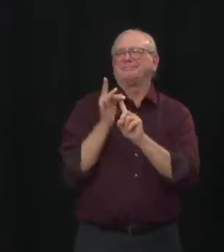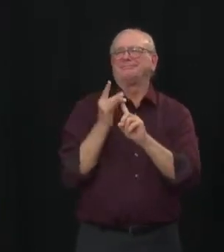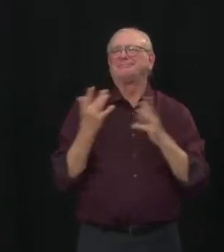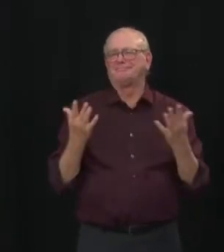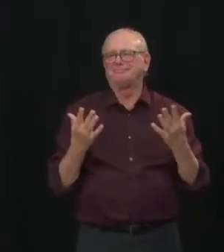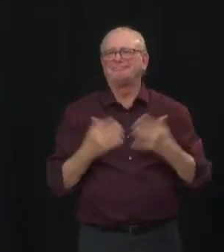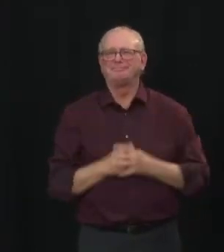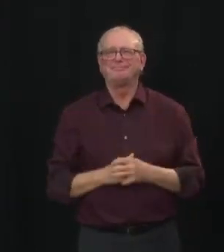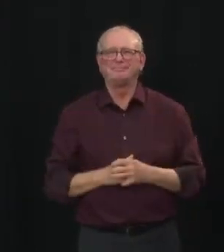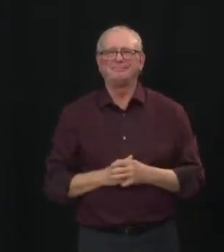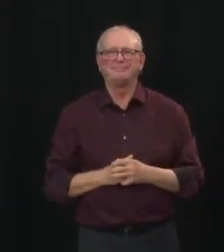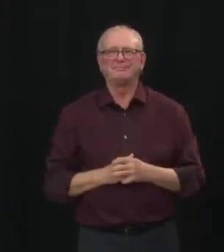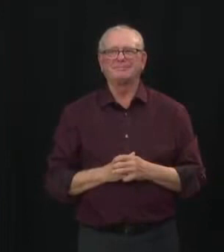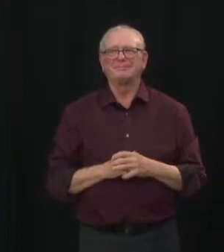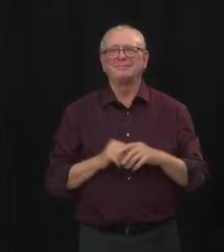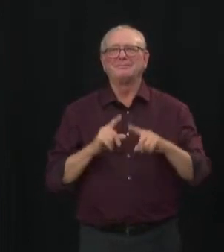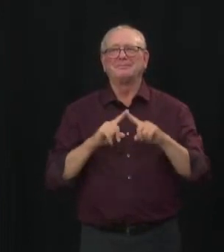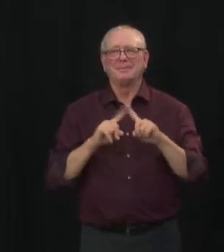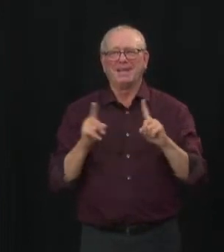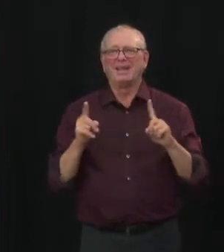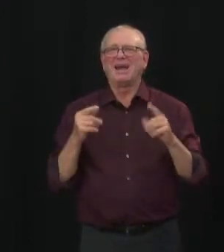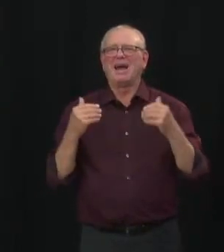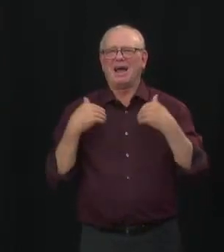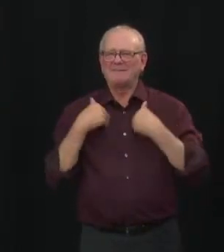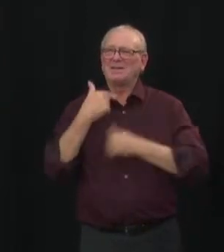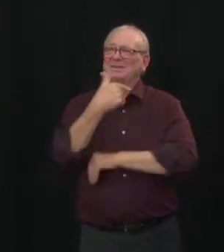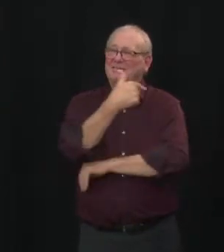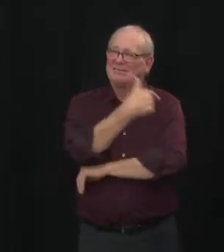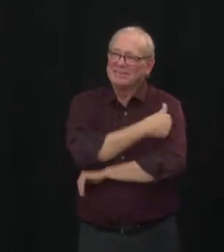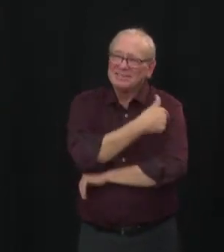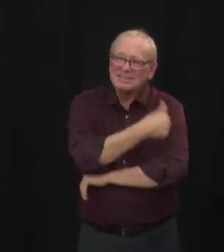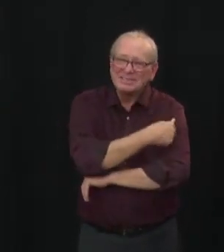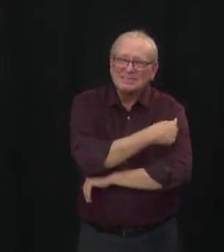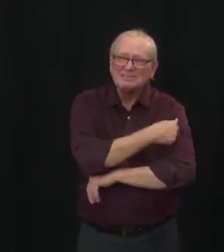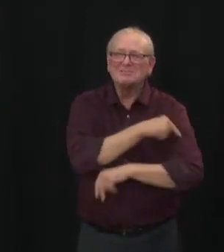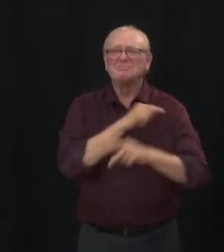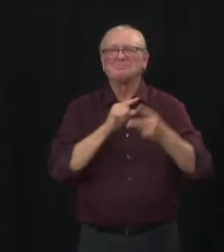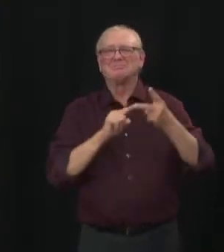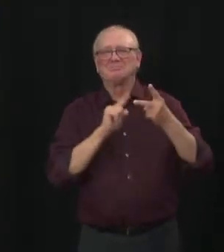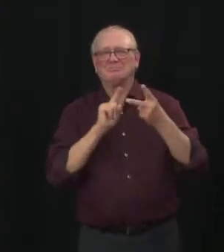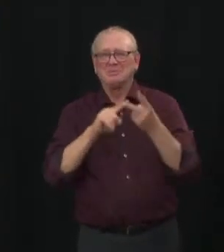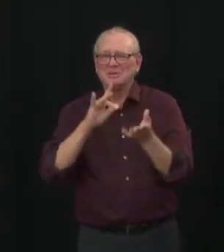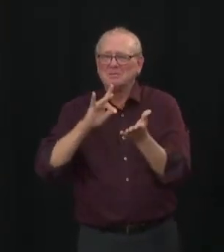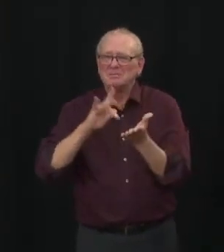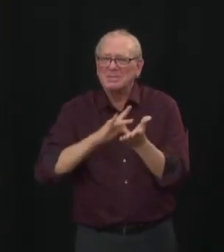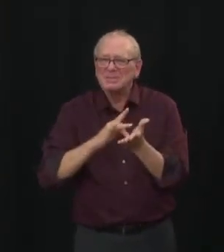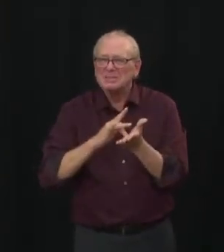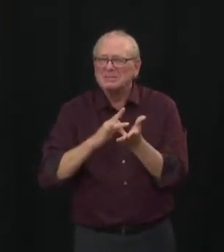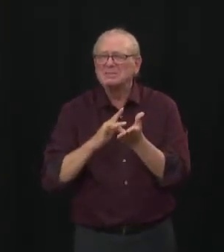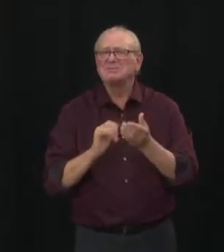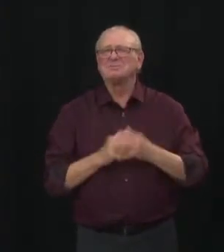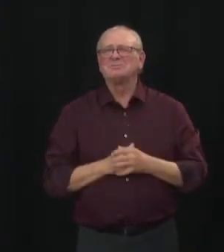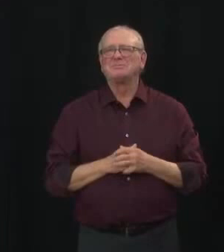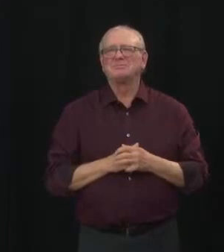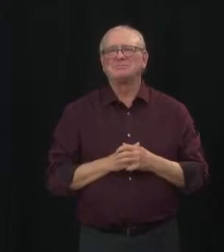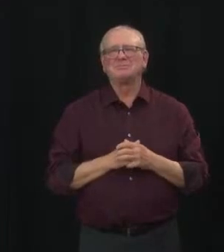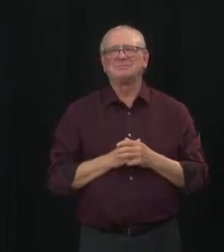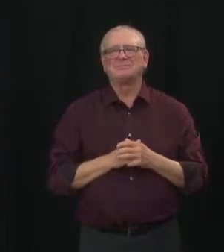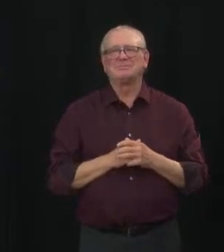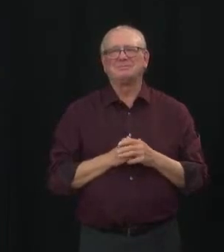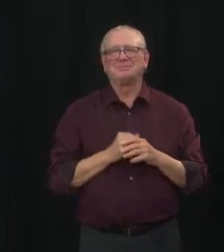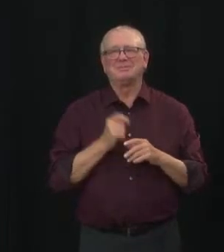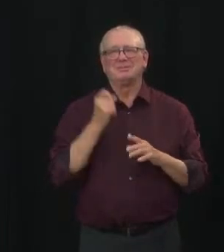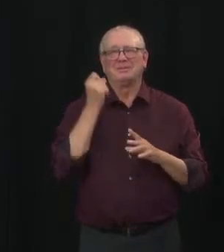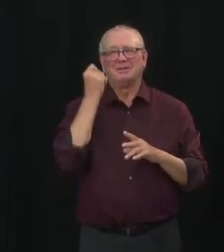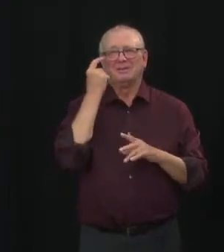different interventions related to different variants. That is why we are making a small change to antiviral COVID-19 treatment in